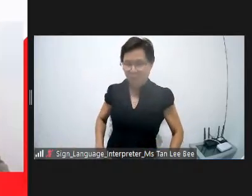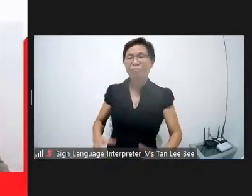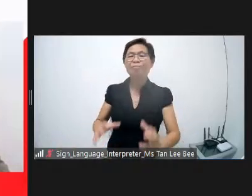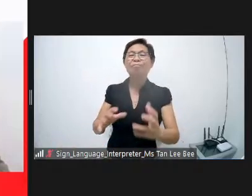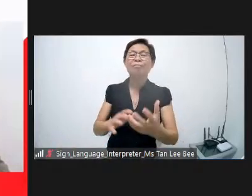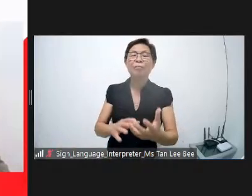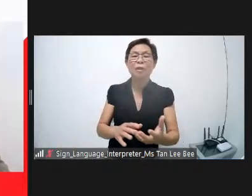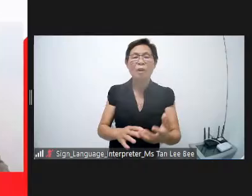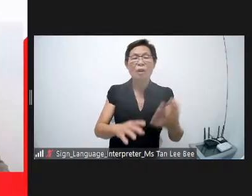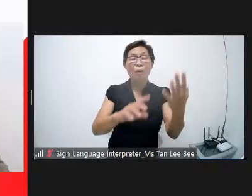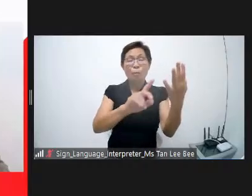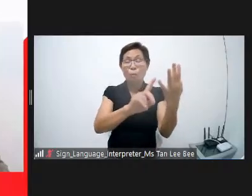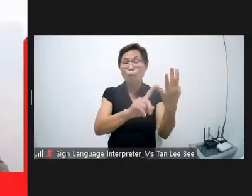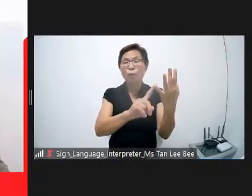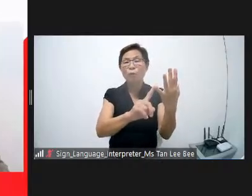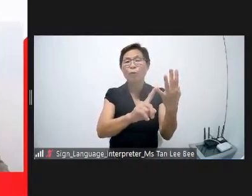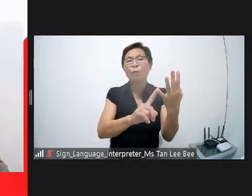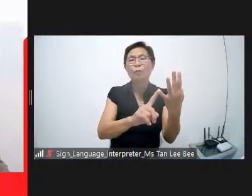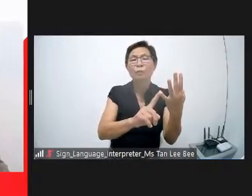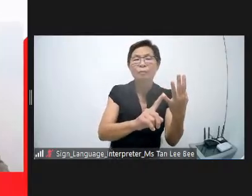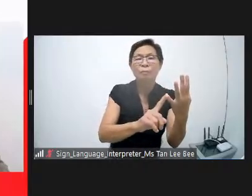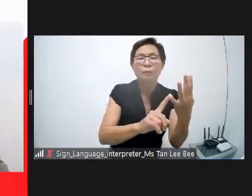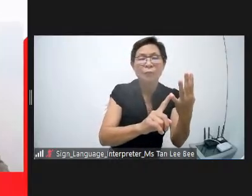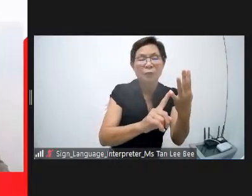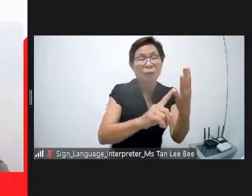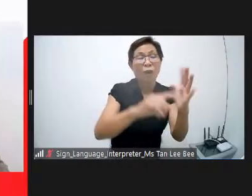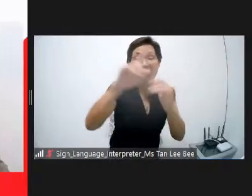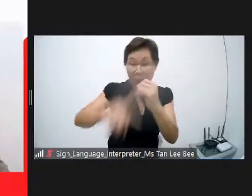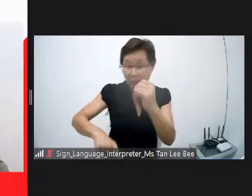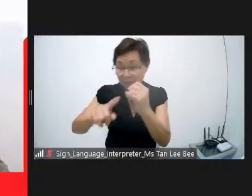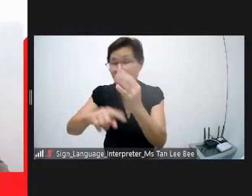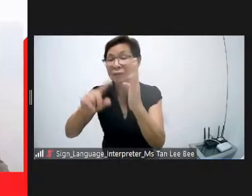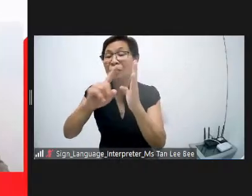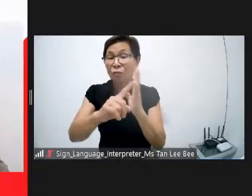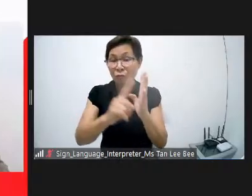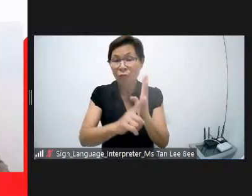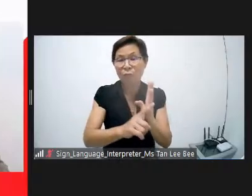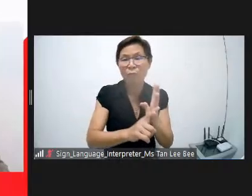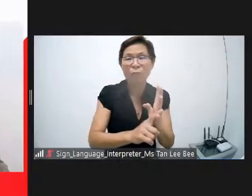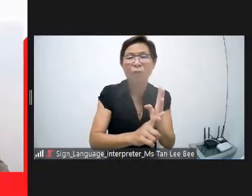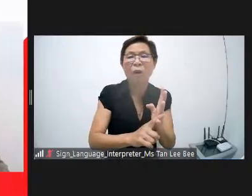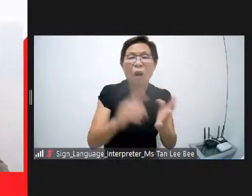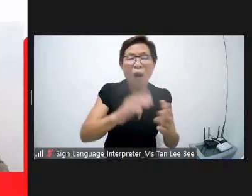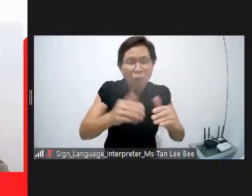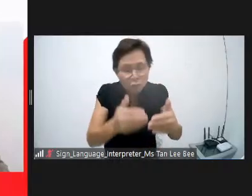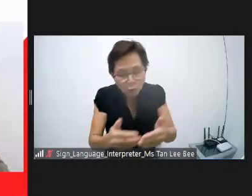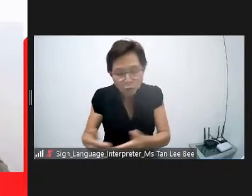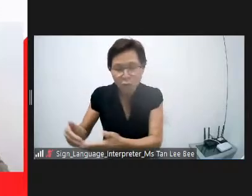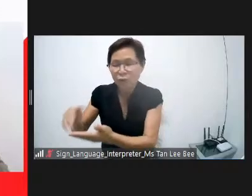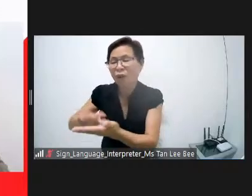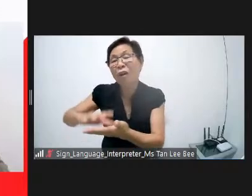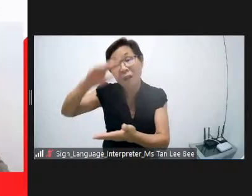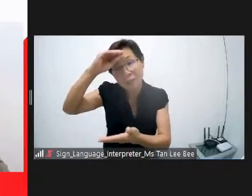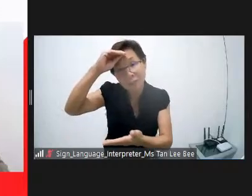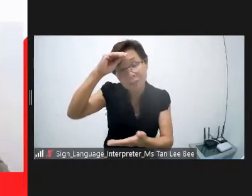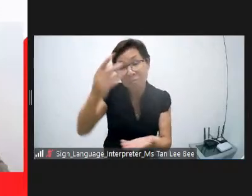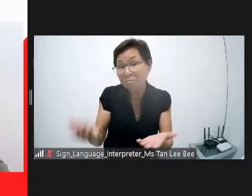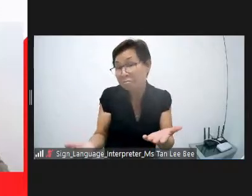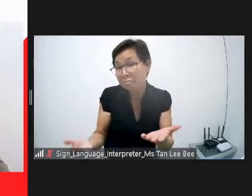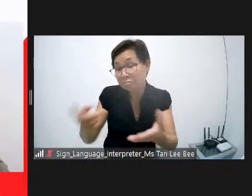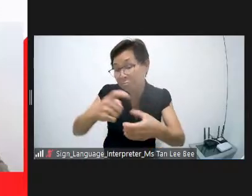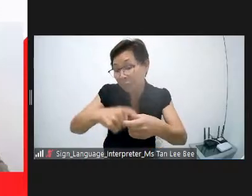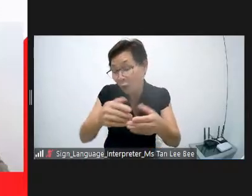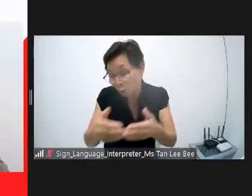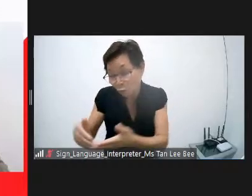And in Module 4, which is the final module, will be on the continuity of learning. In this